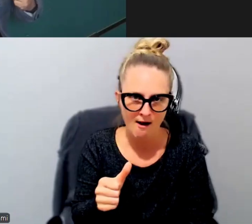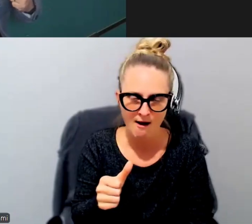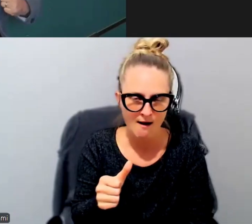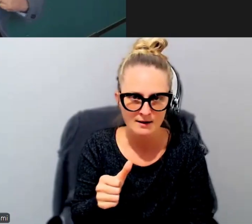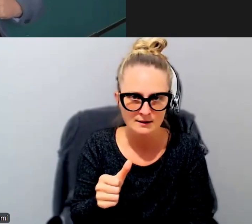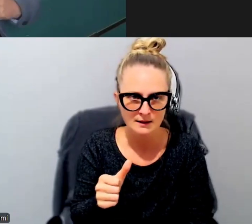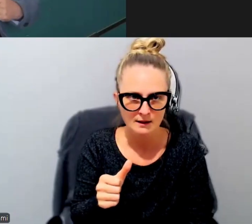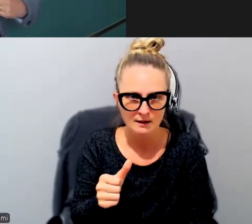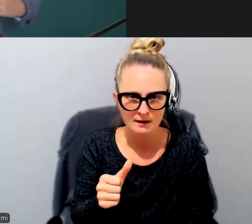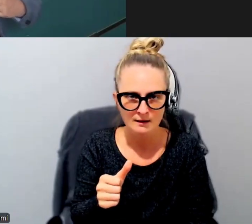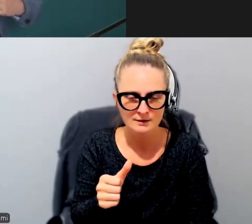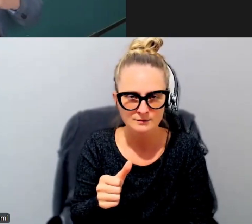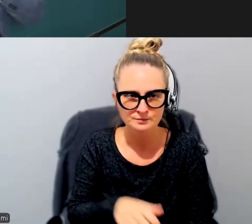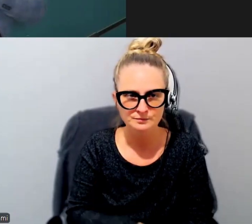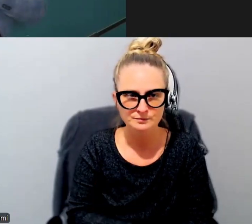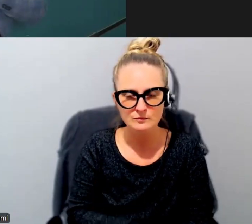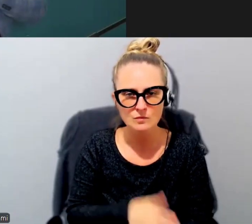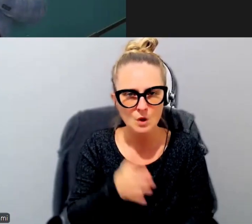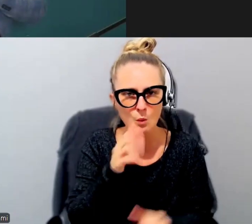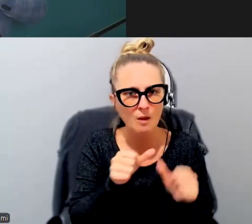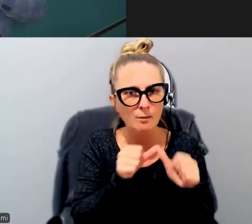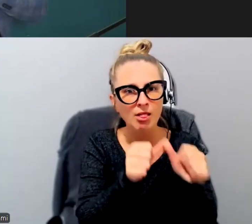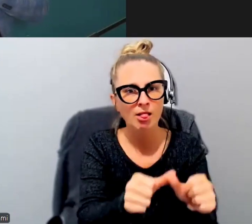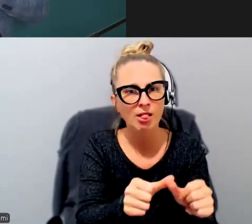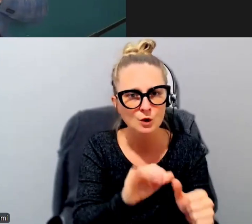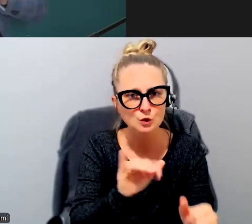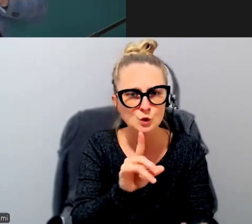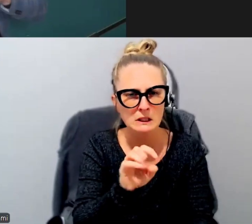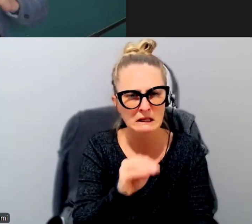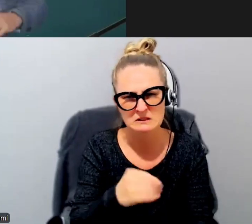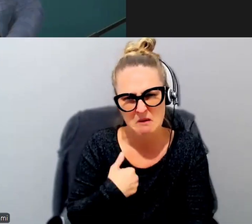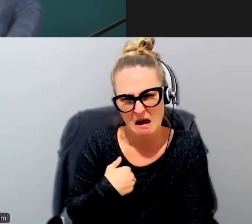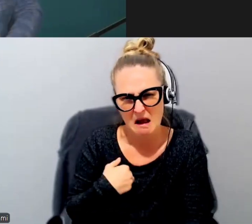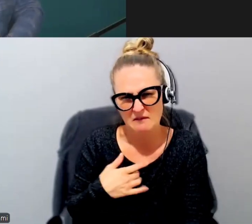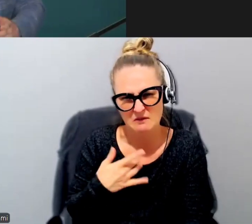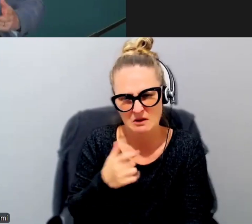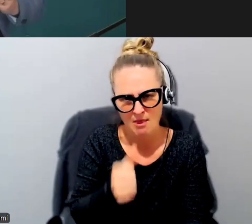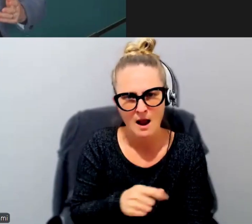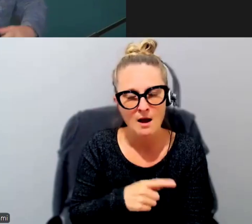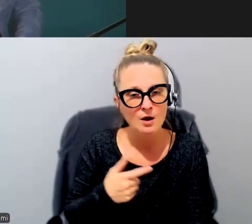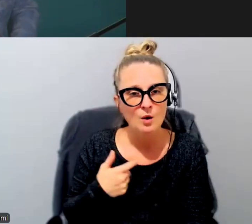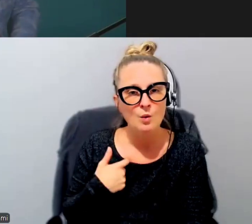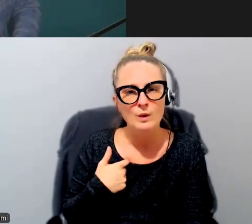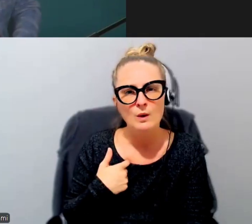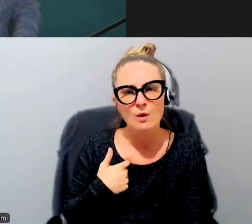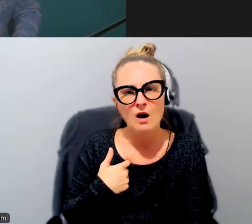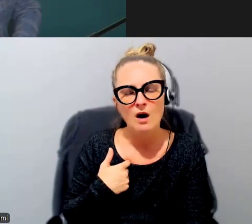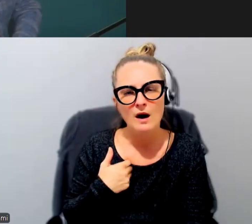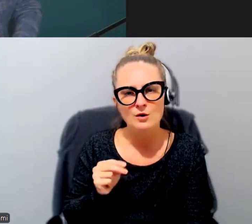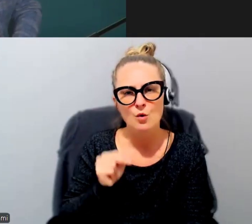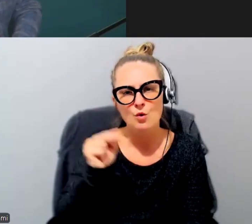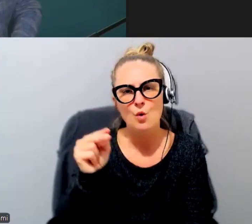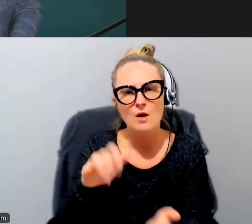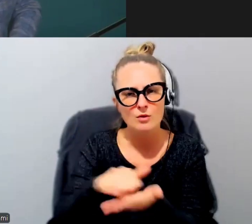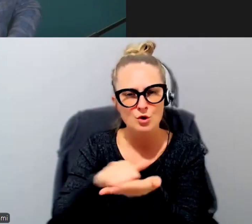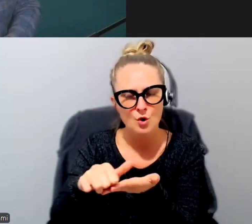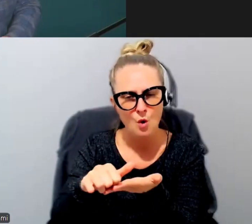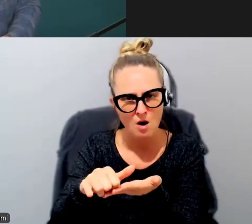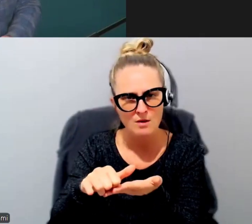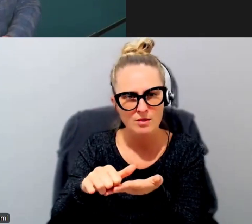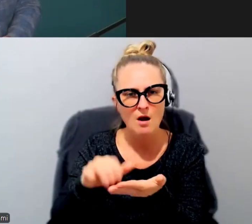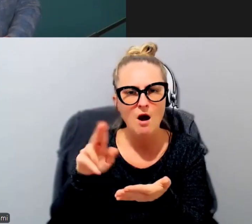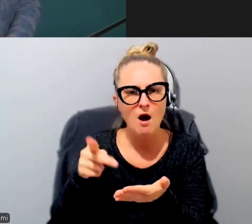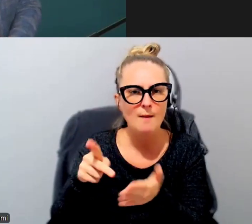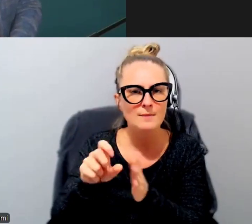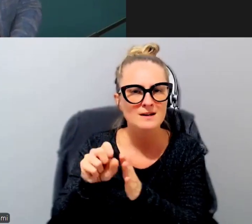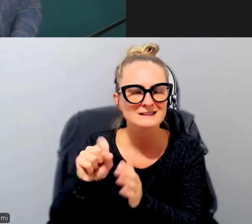going to sustain Judaism, I don't believe. We were upstate New York. My stepdad and I were walking